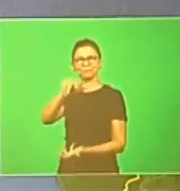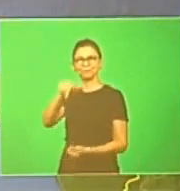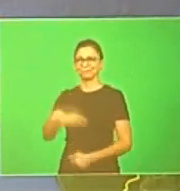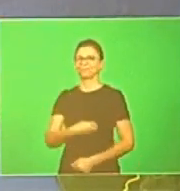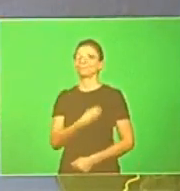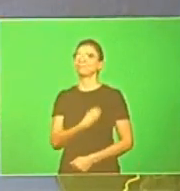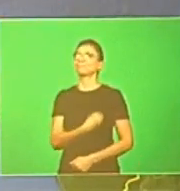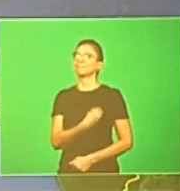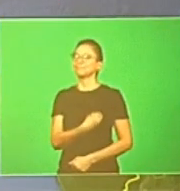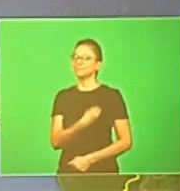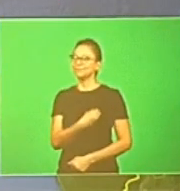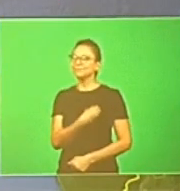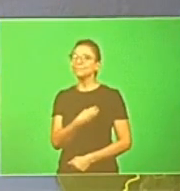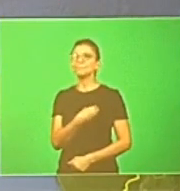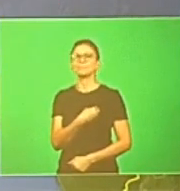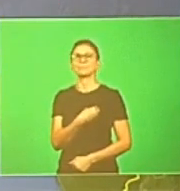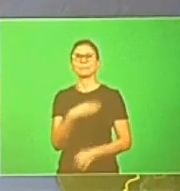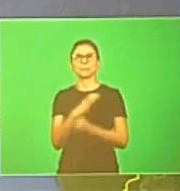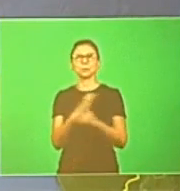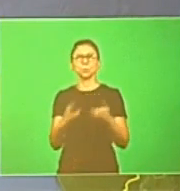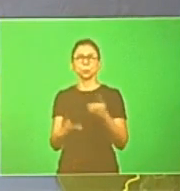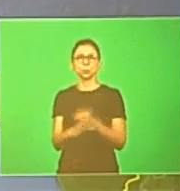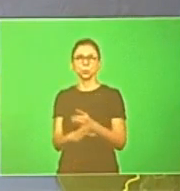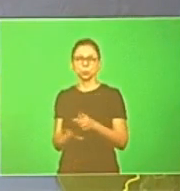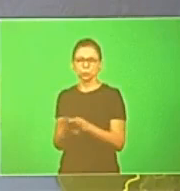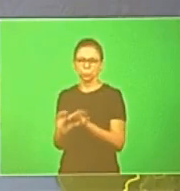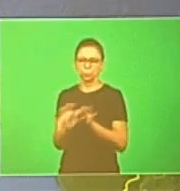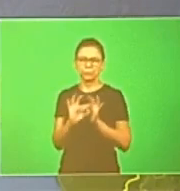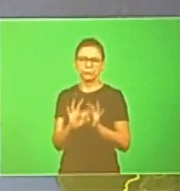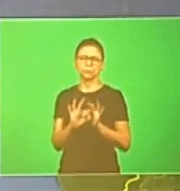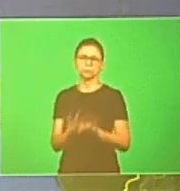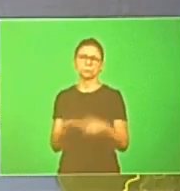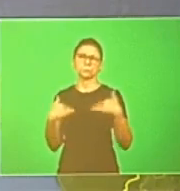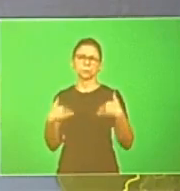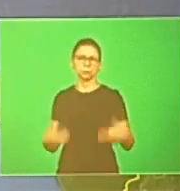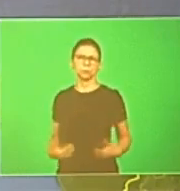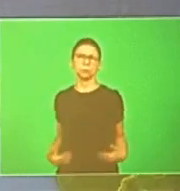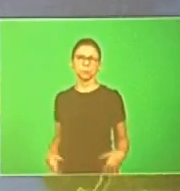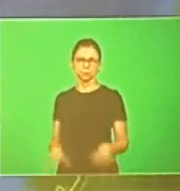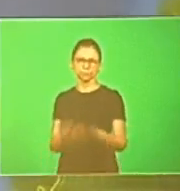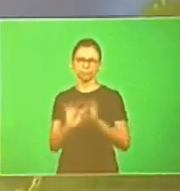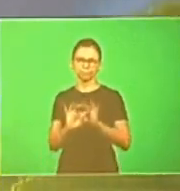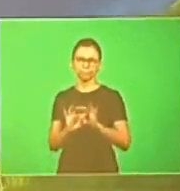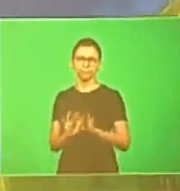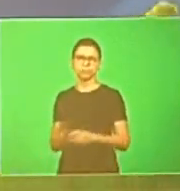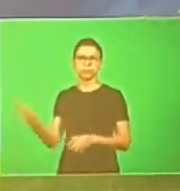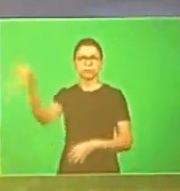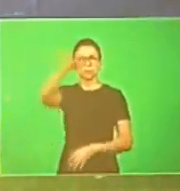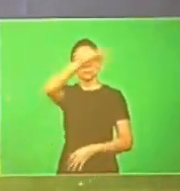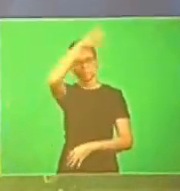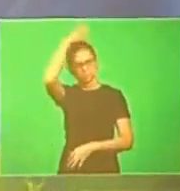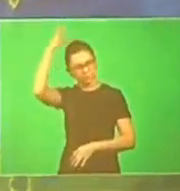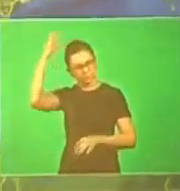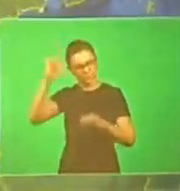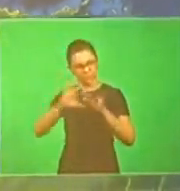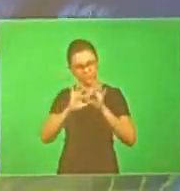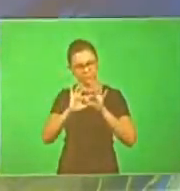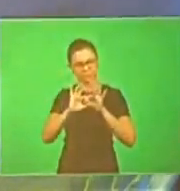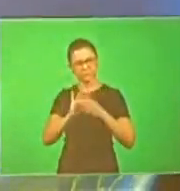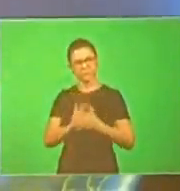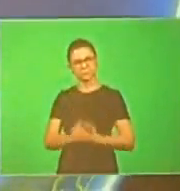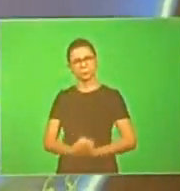People from all of the parts of the world participated in the same service in one accord, in one